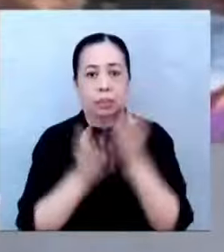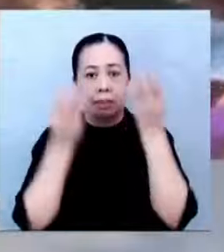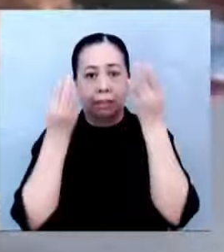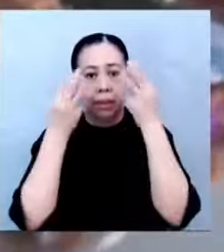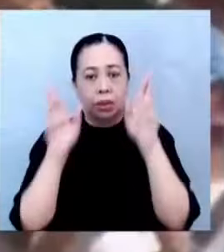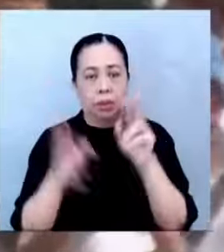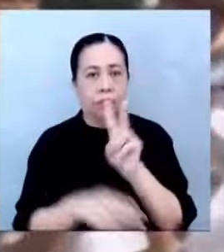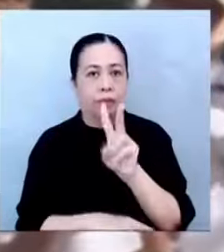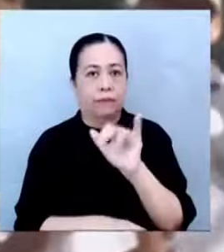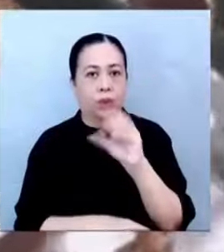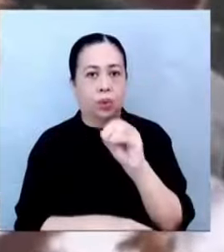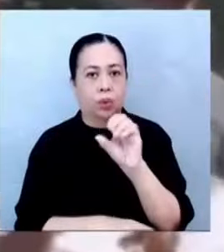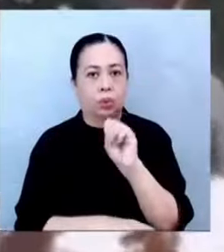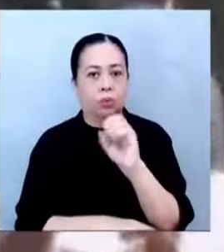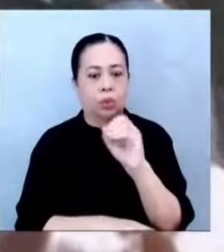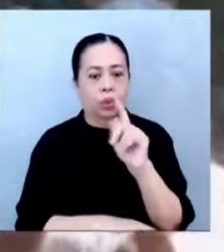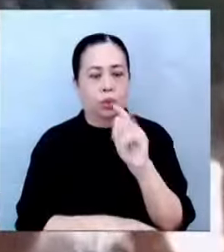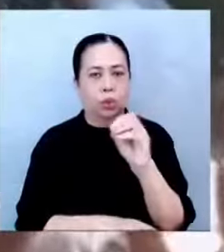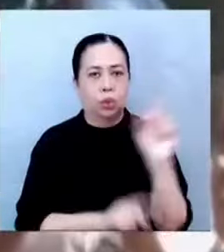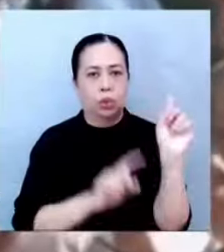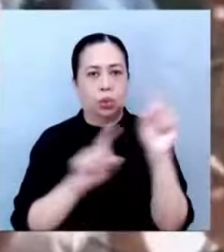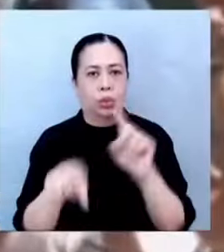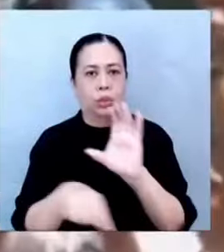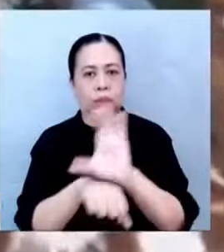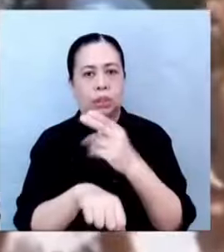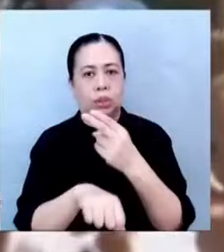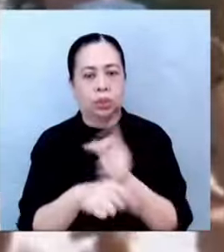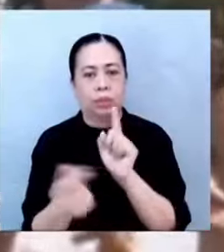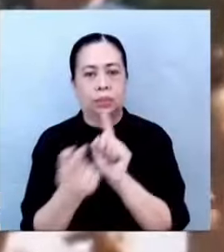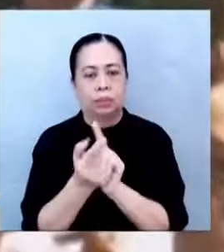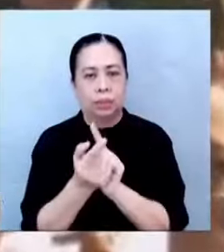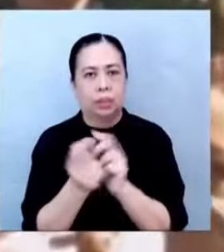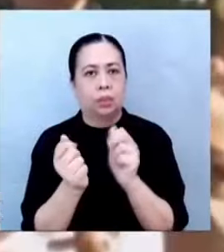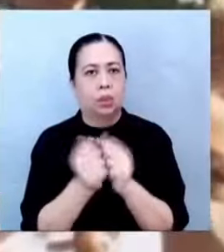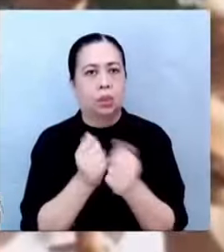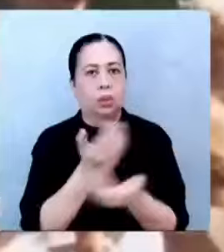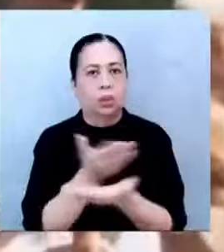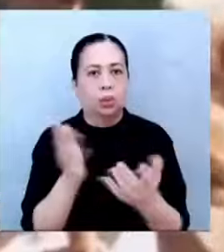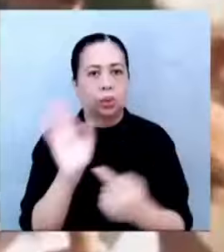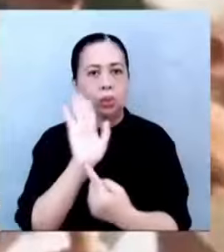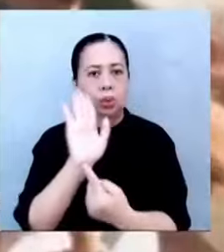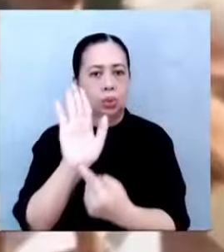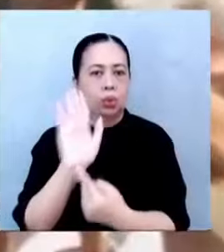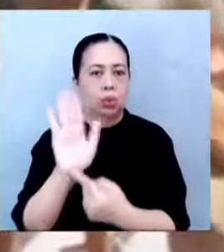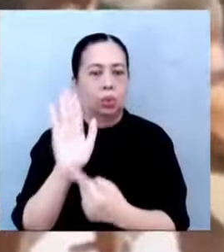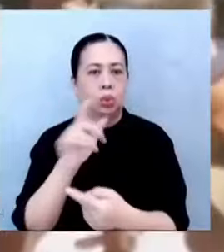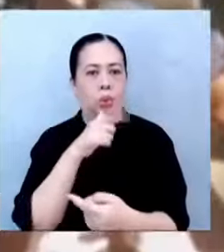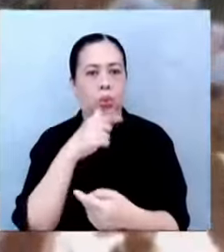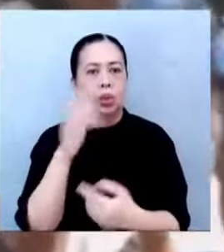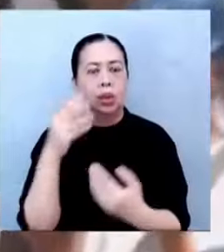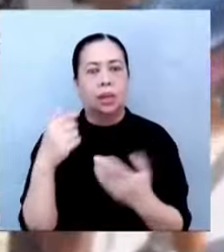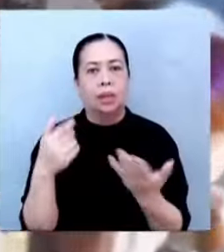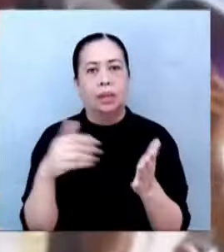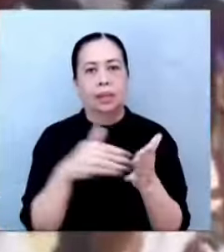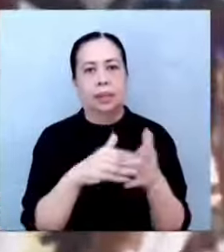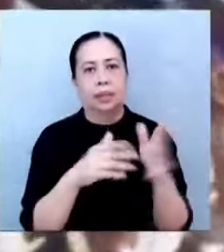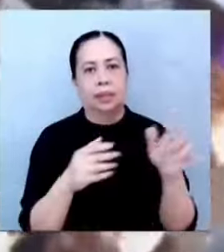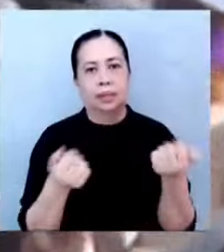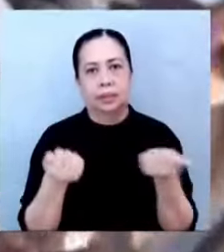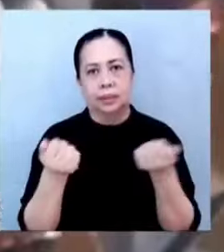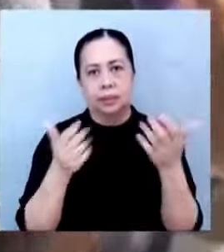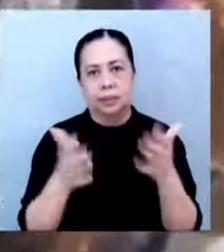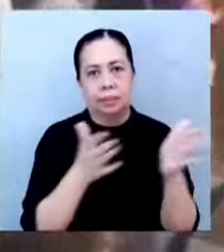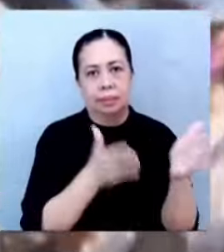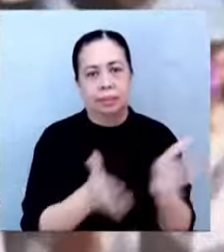Vico Soto went down the city hall to meet with those protesters who were rallying against his administration's plan